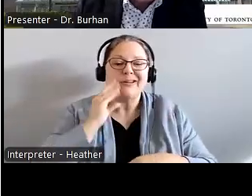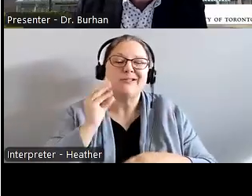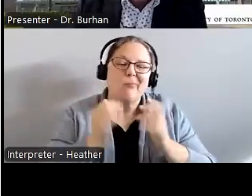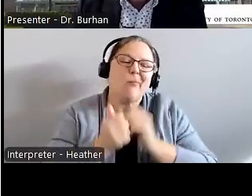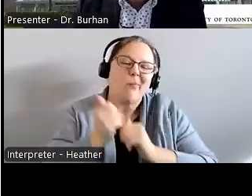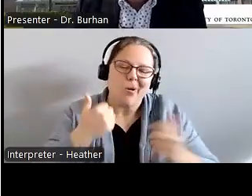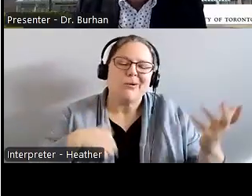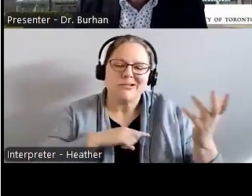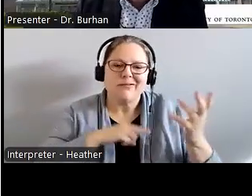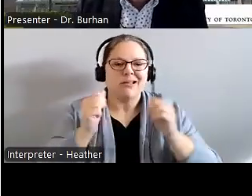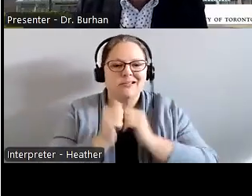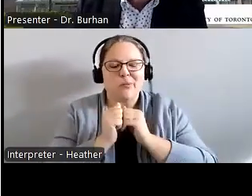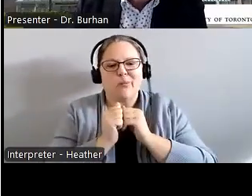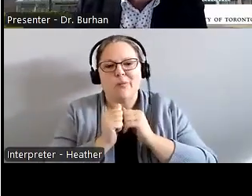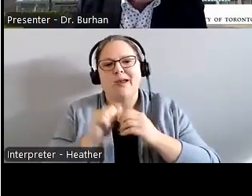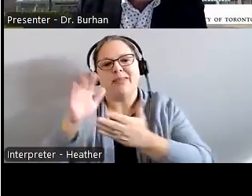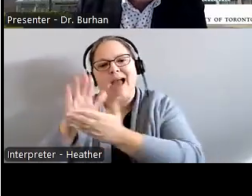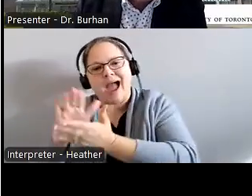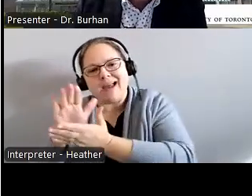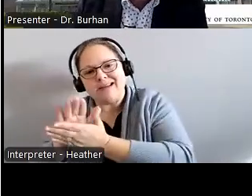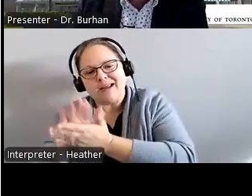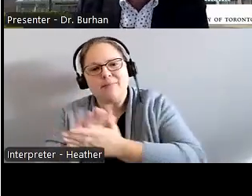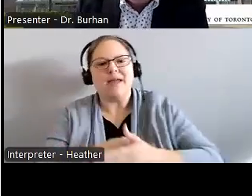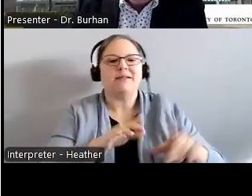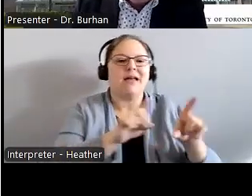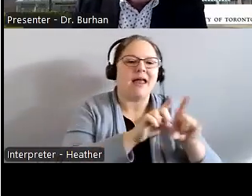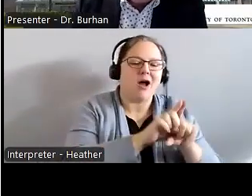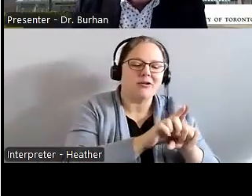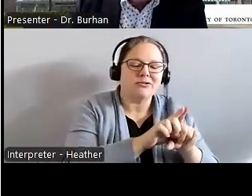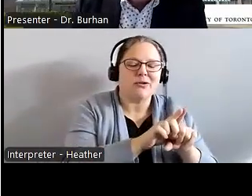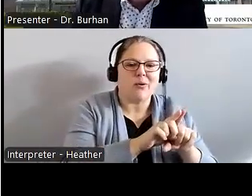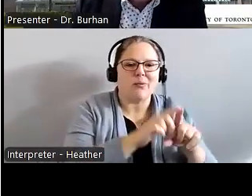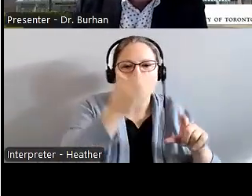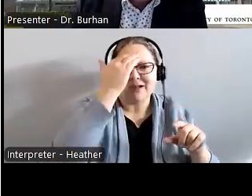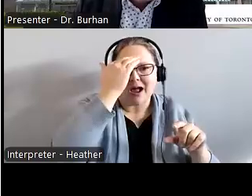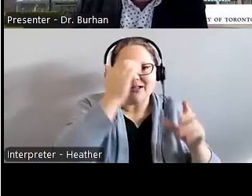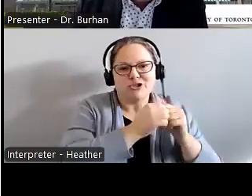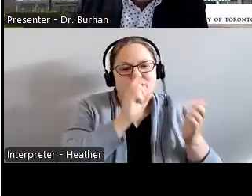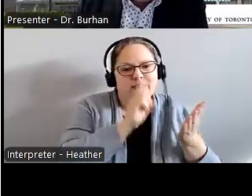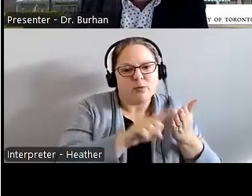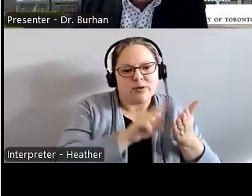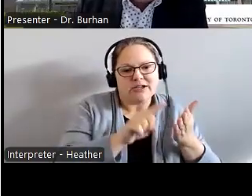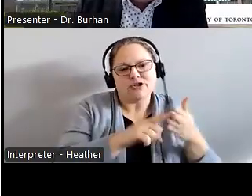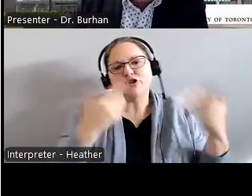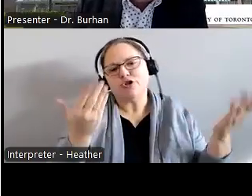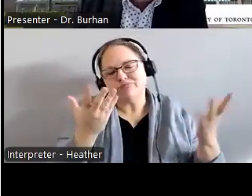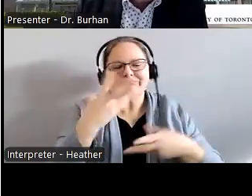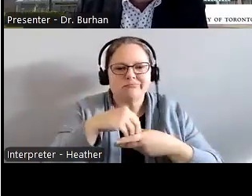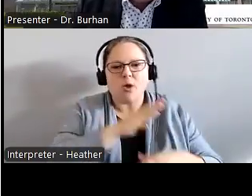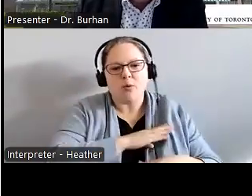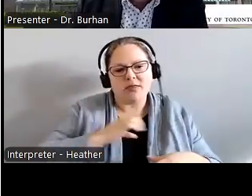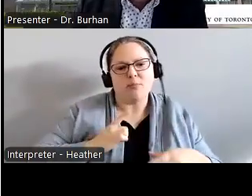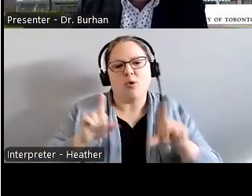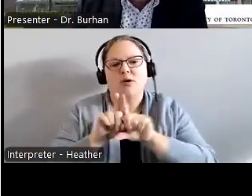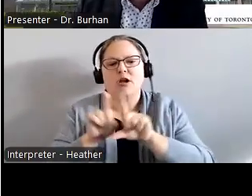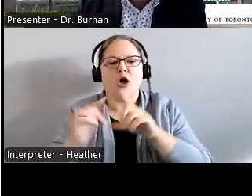in the interface between academia and creation of knowledge through research. In addition to being peer